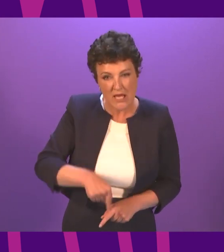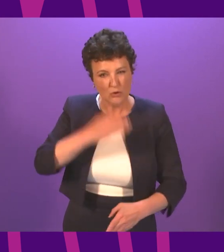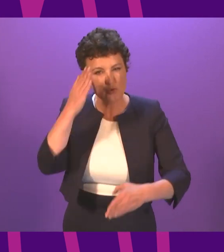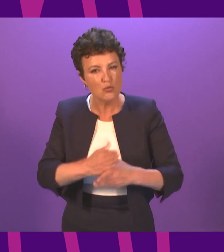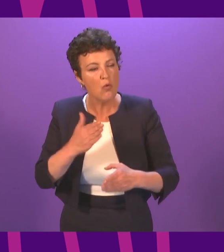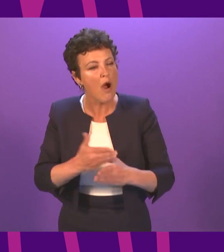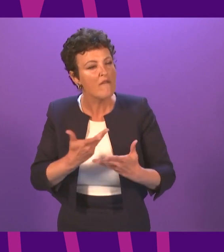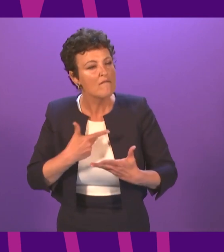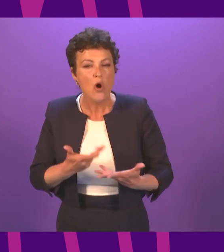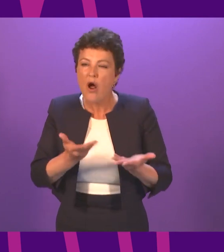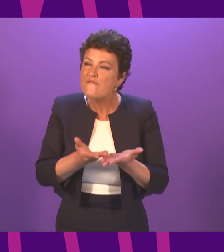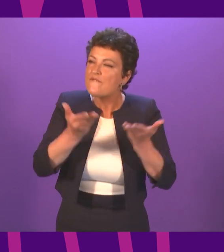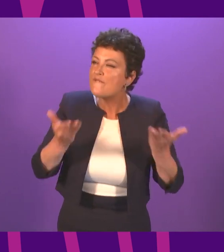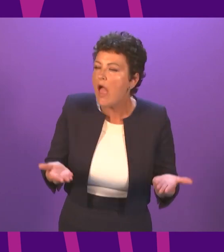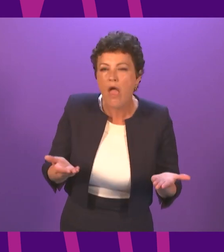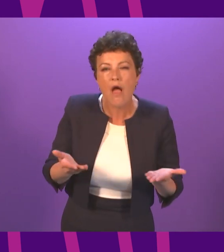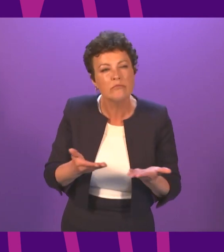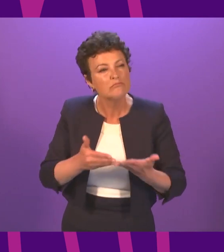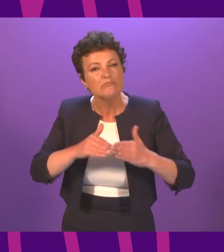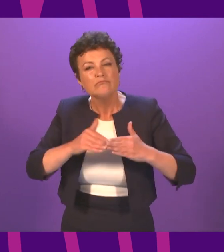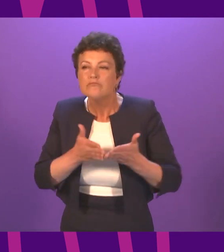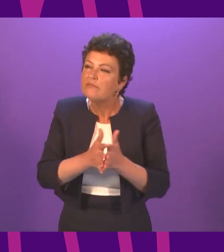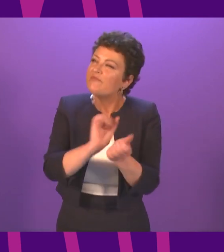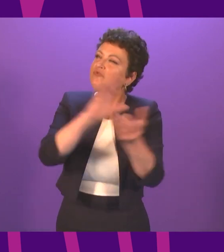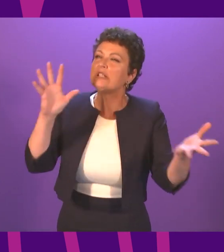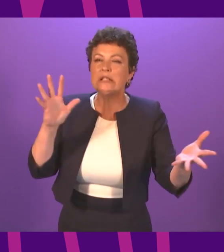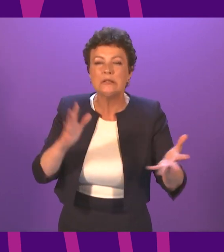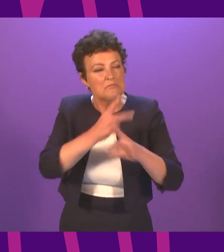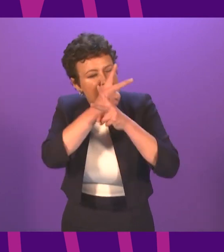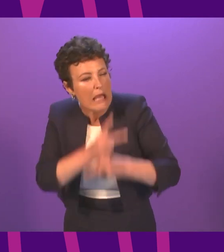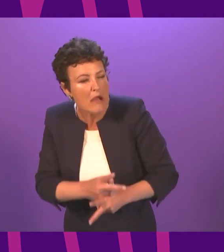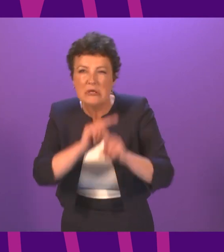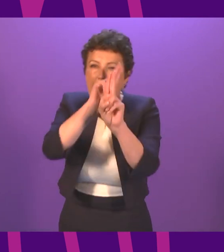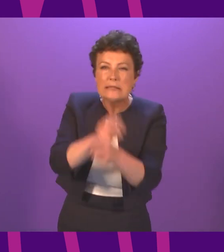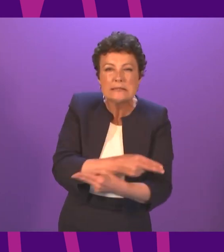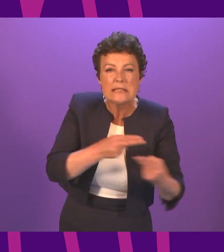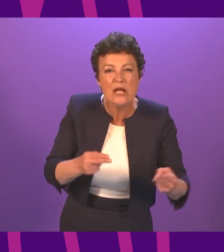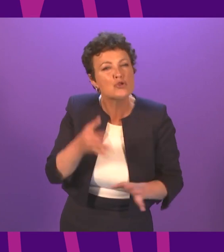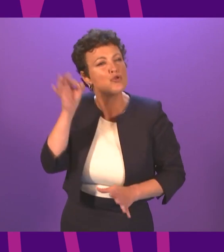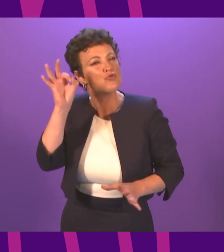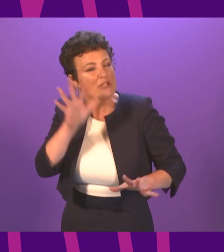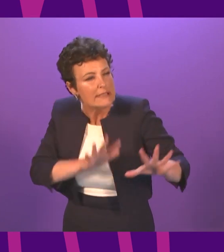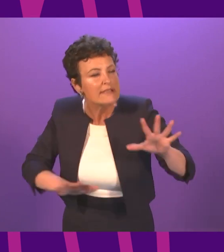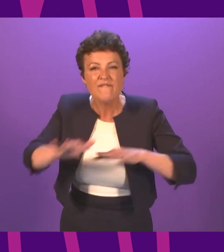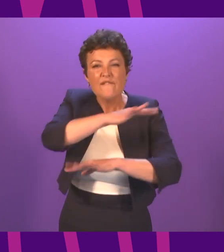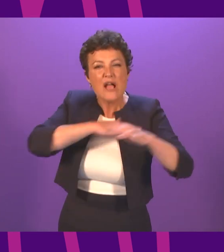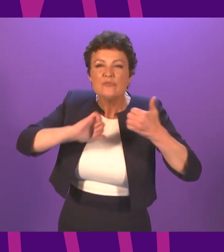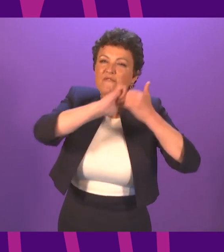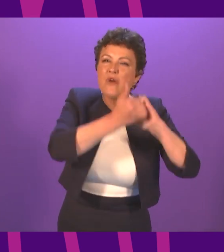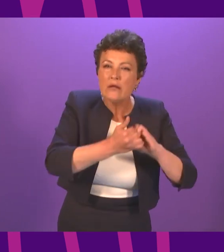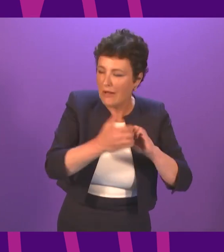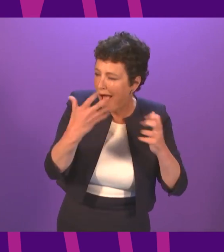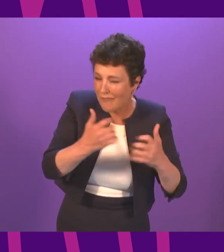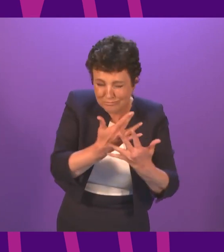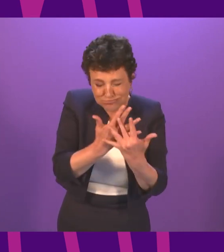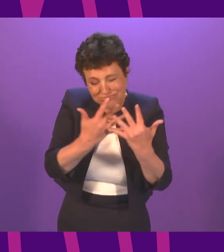liberal country, an open, internationalist, reformed, caring, fair and green country, packed with